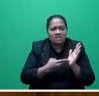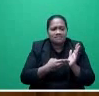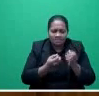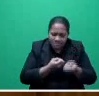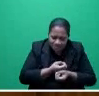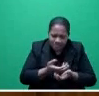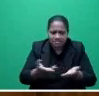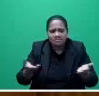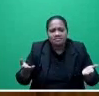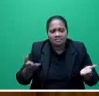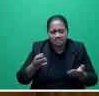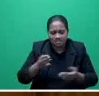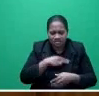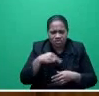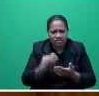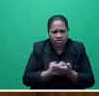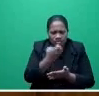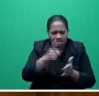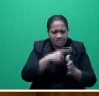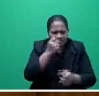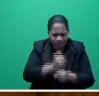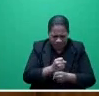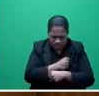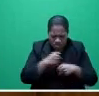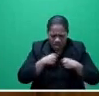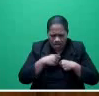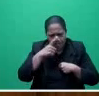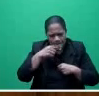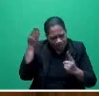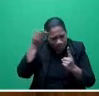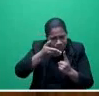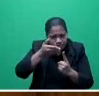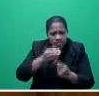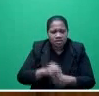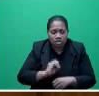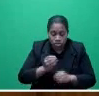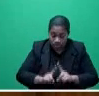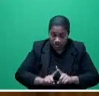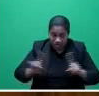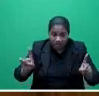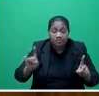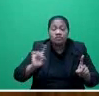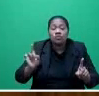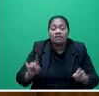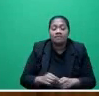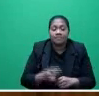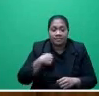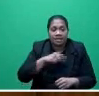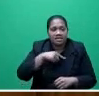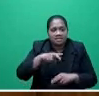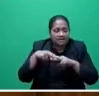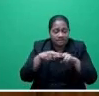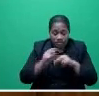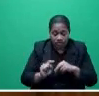Attorney General, has put our people at the center. This is the difference, Honorable Speaker. We, Fiji Fest, put